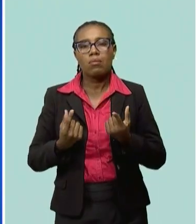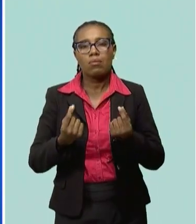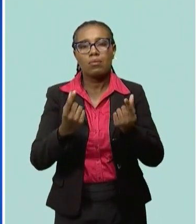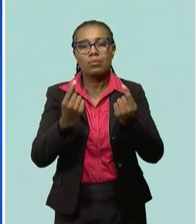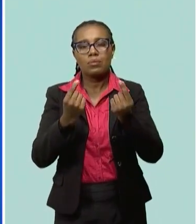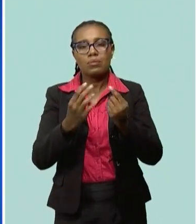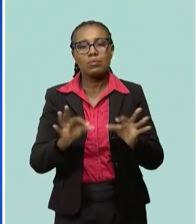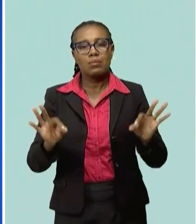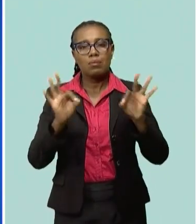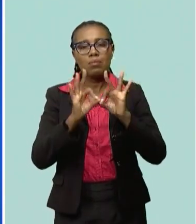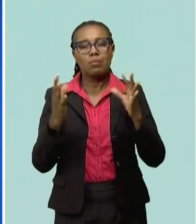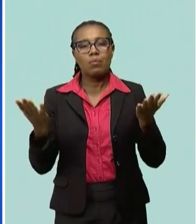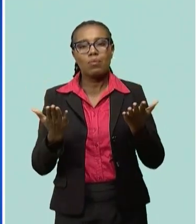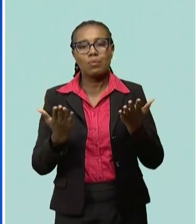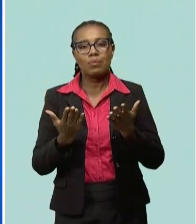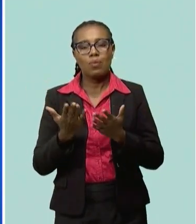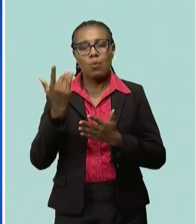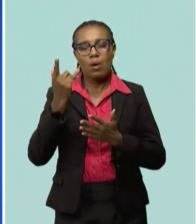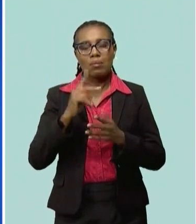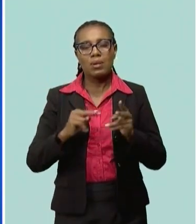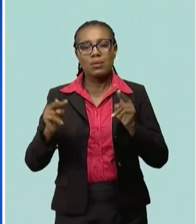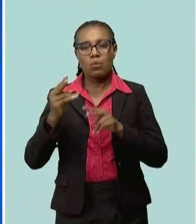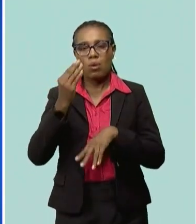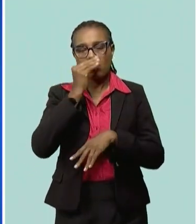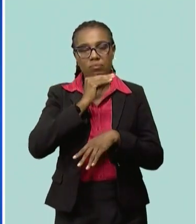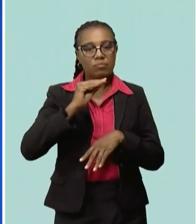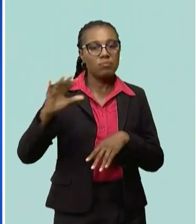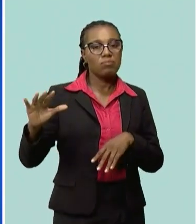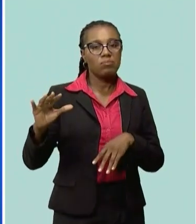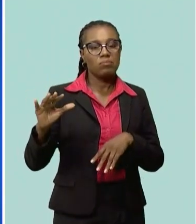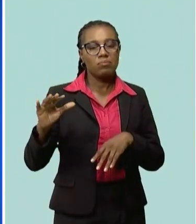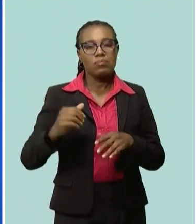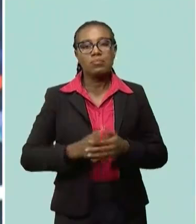the work often gets unnoticed because it isn't counted.